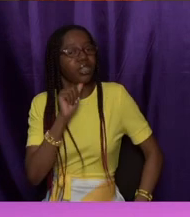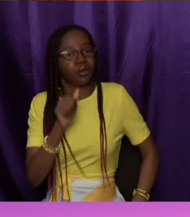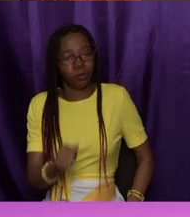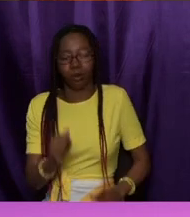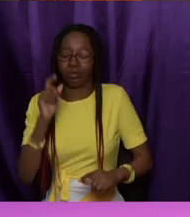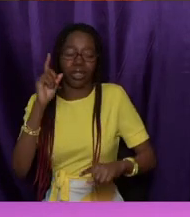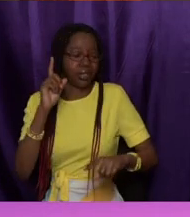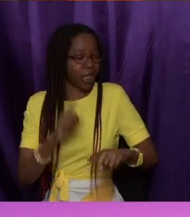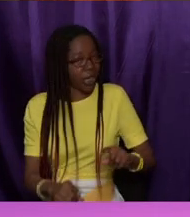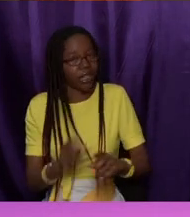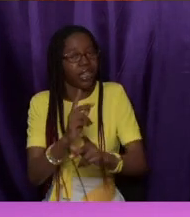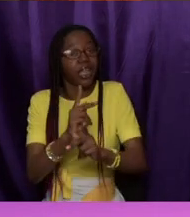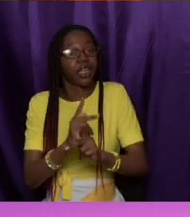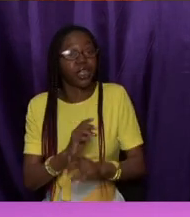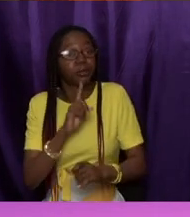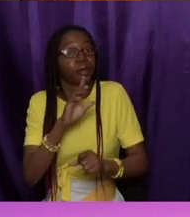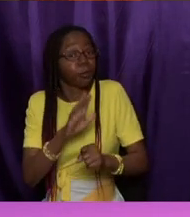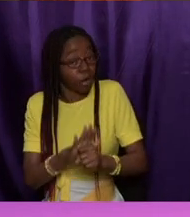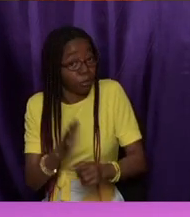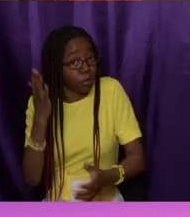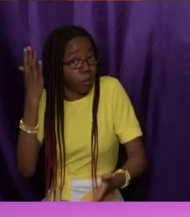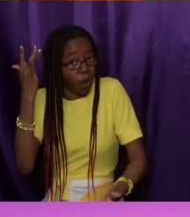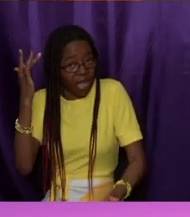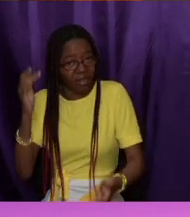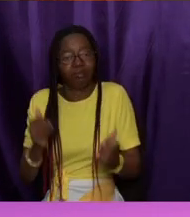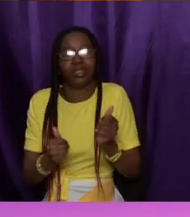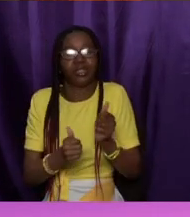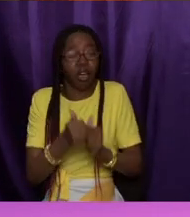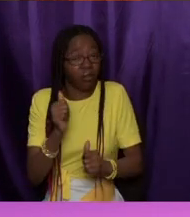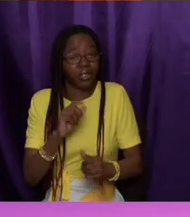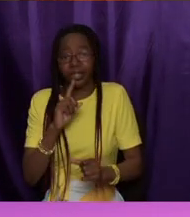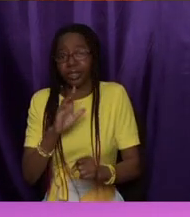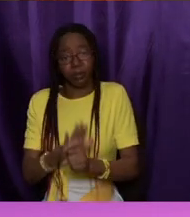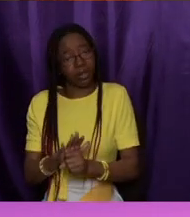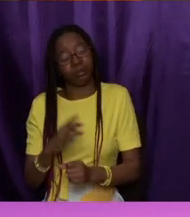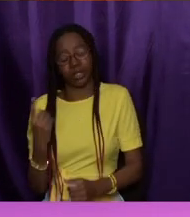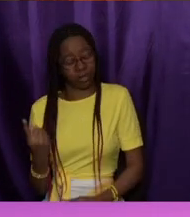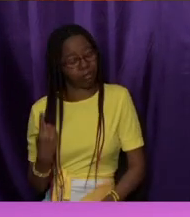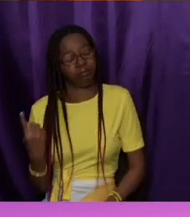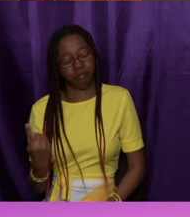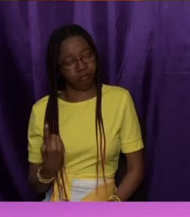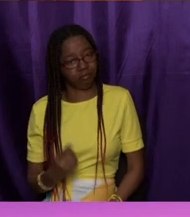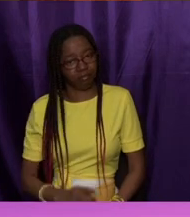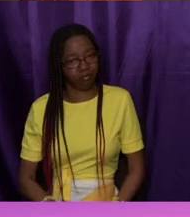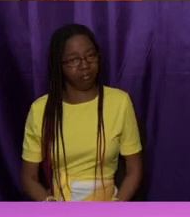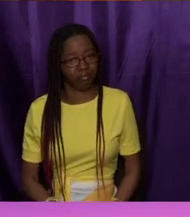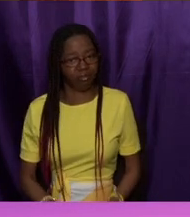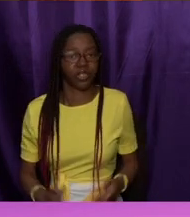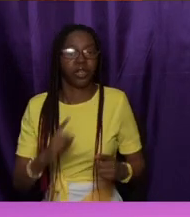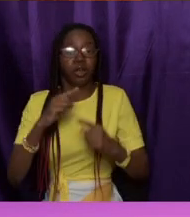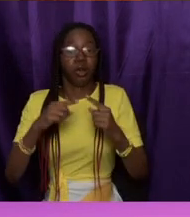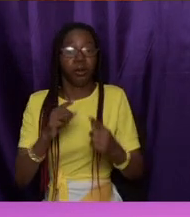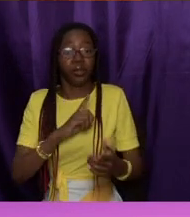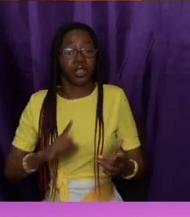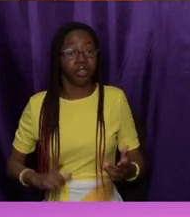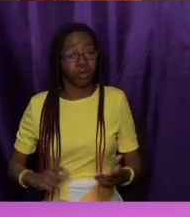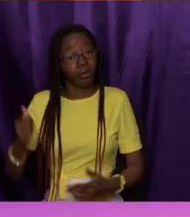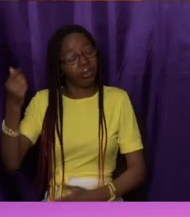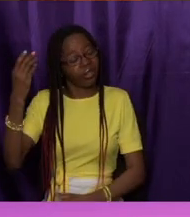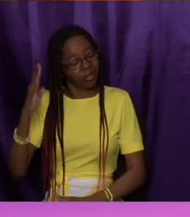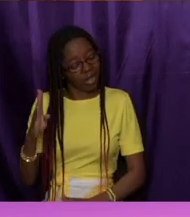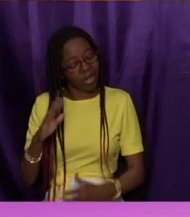can't keep the promise because it's often just a promise. But when the Lord